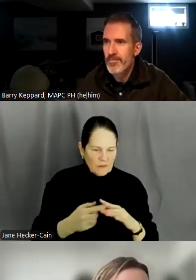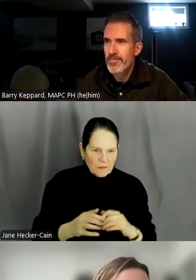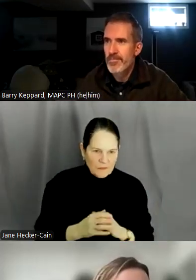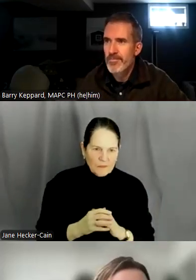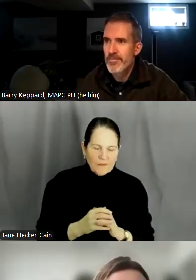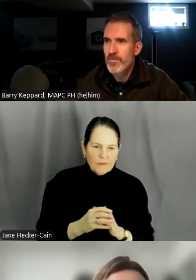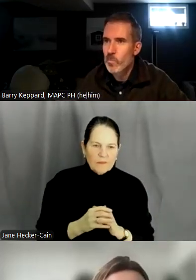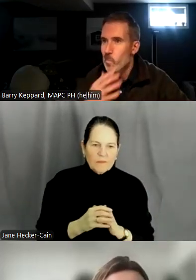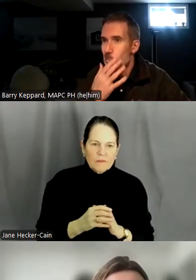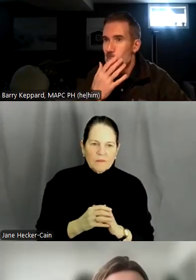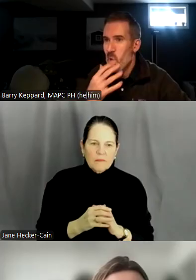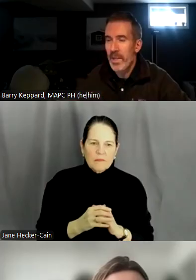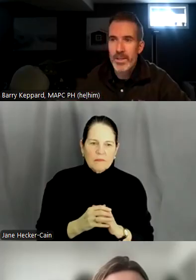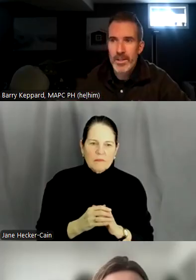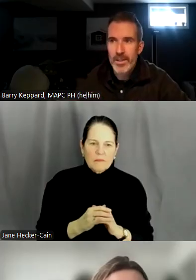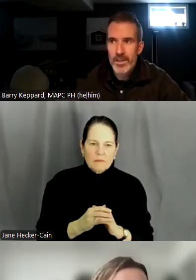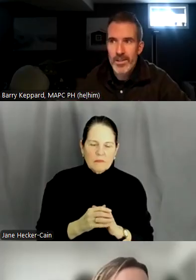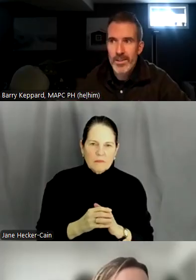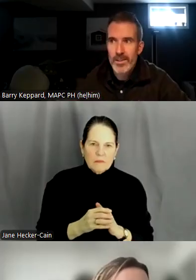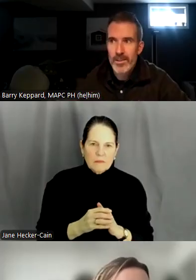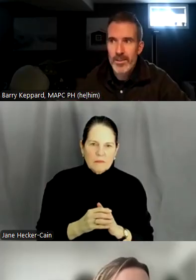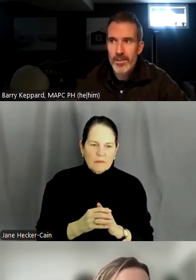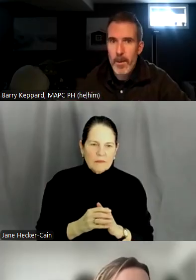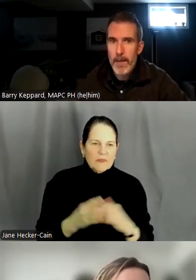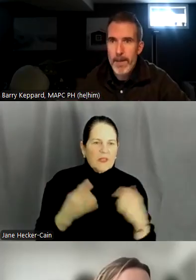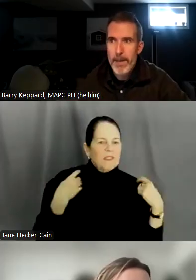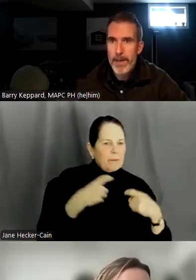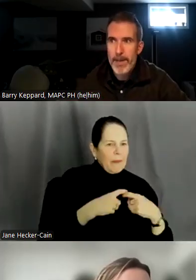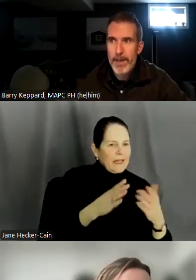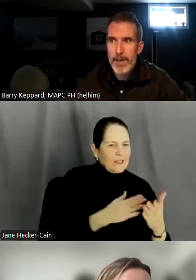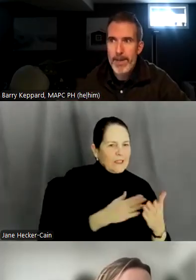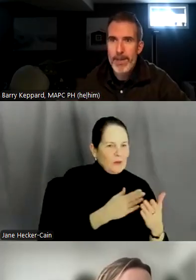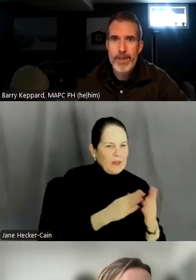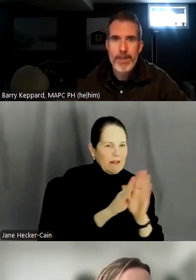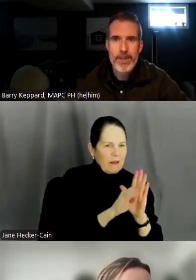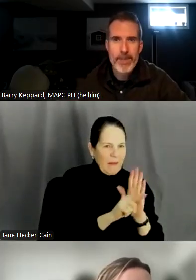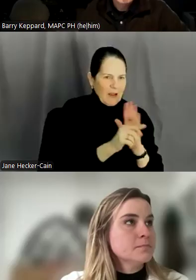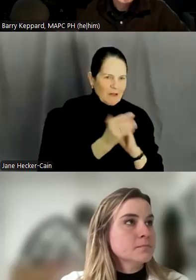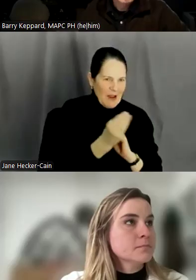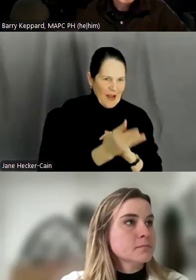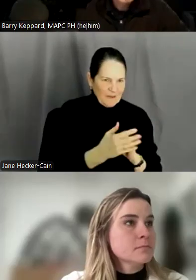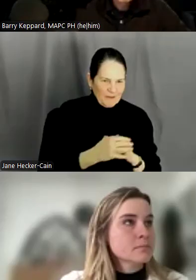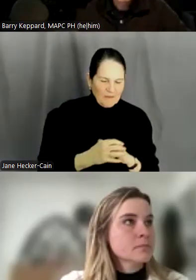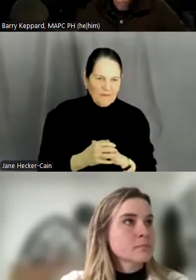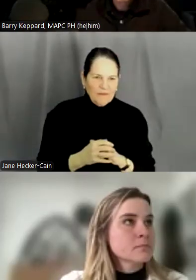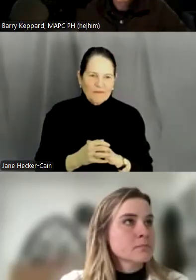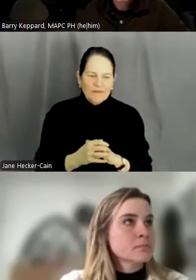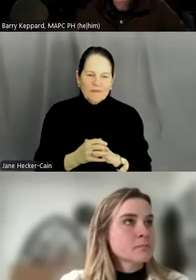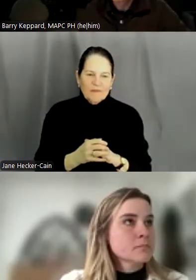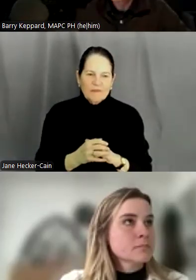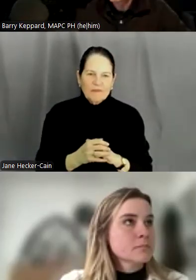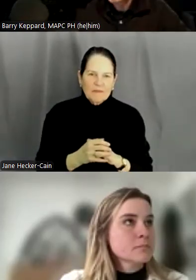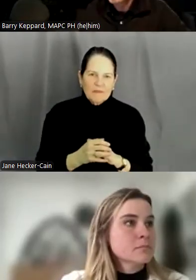Una give me for God, now so the people let me beg. Una give me for God, now so the people let